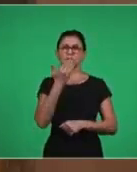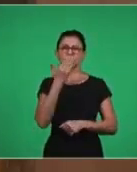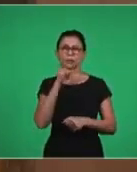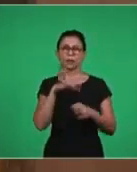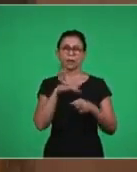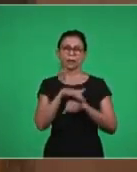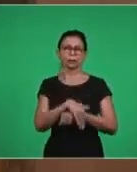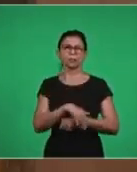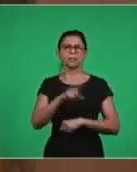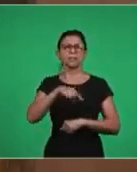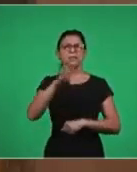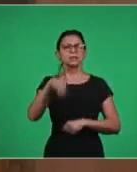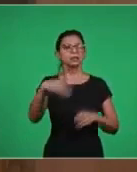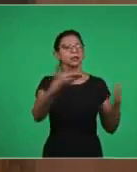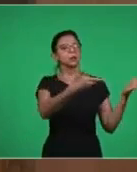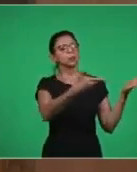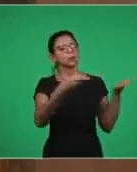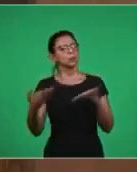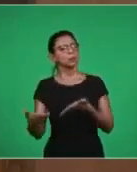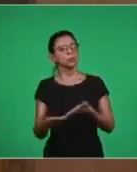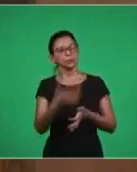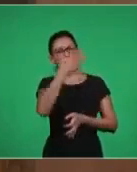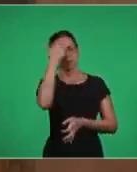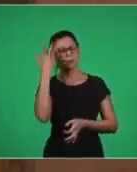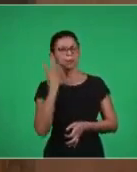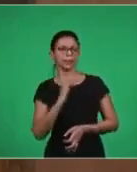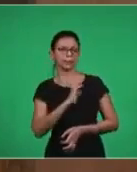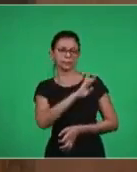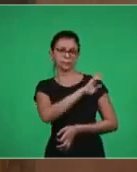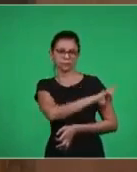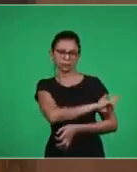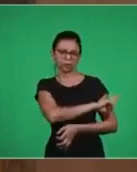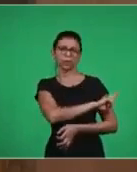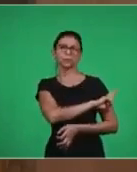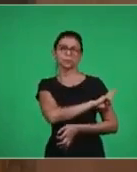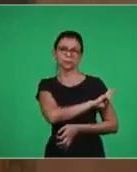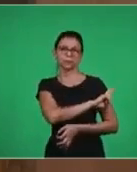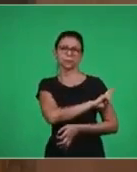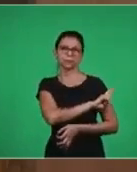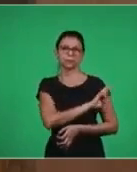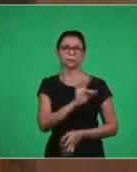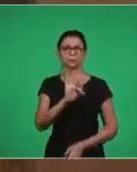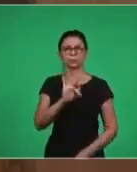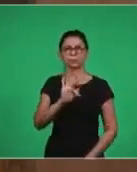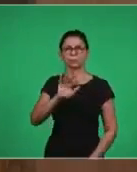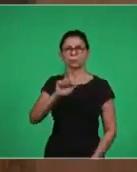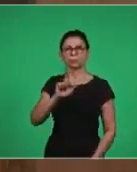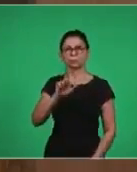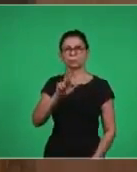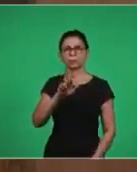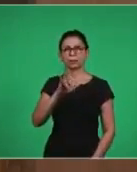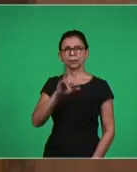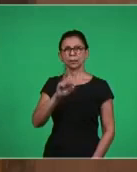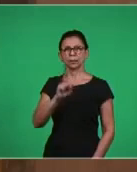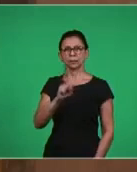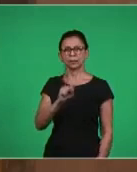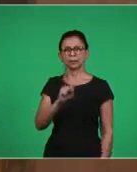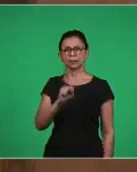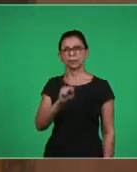for this dinner. Who invited him was a Pharisee that was from the religion of